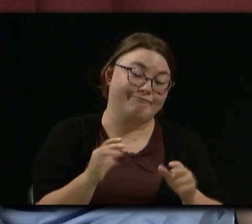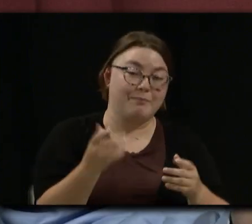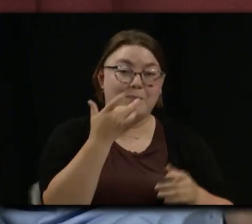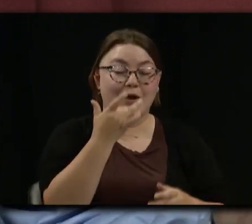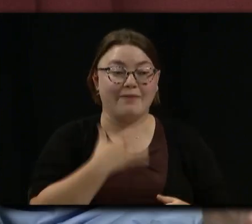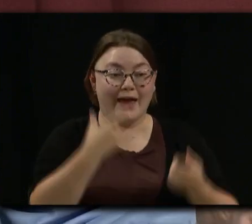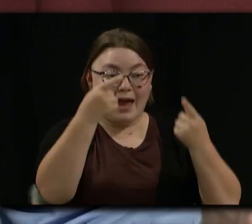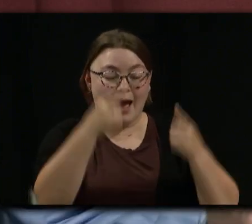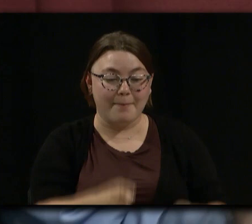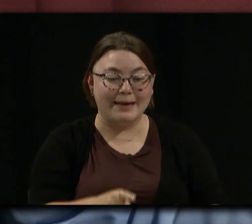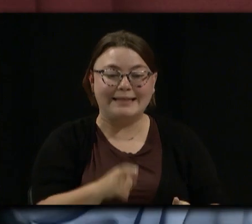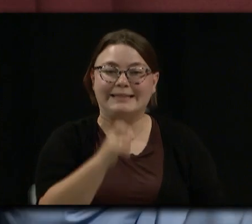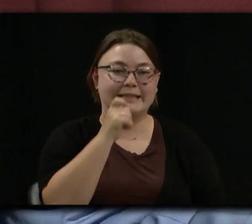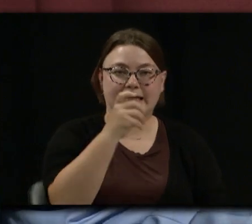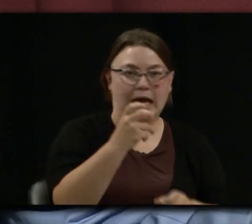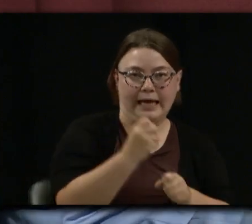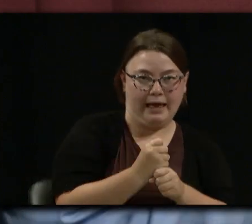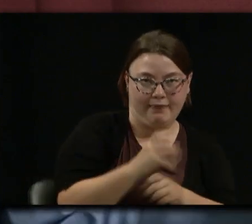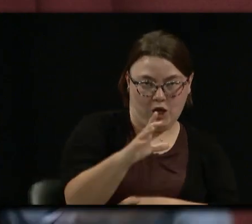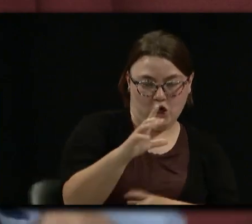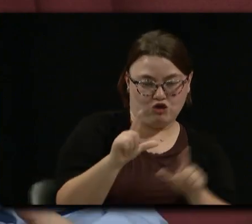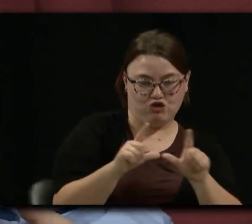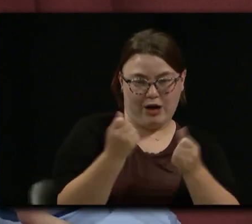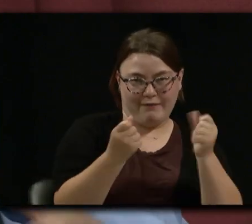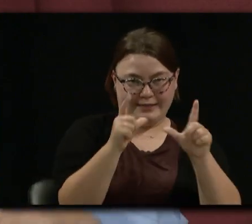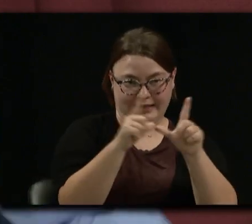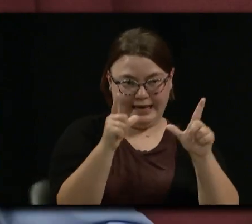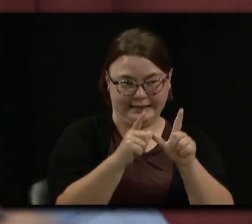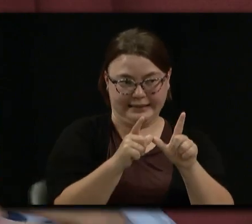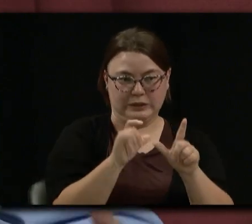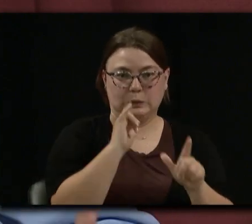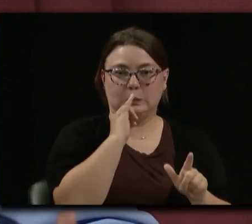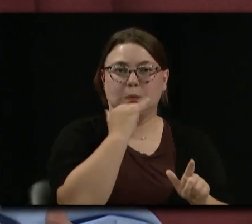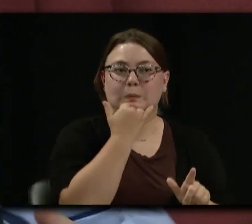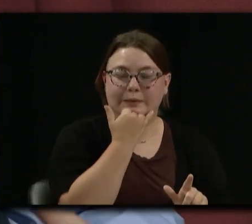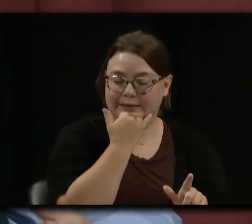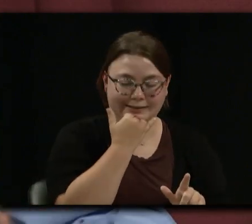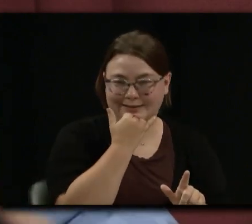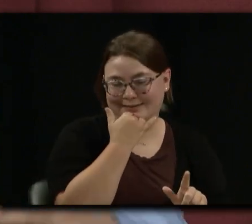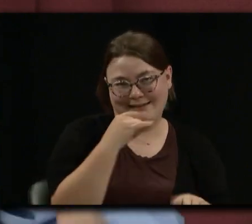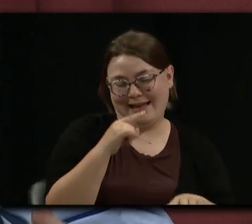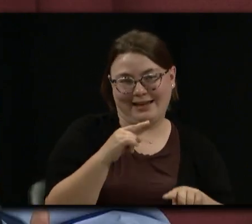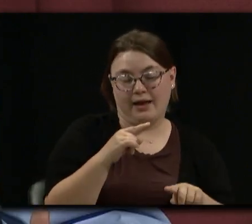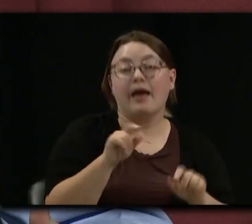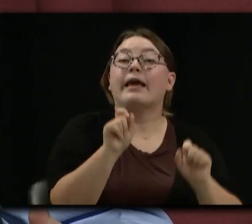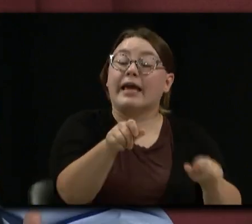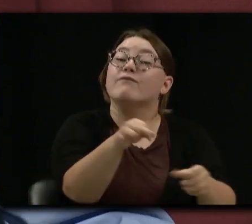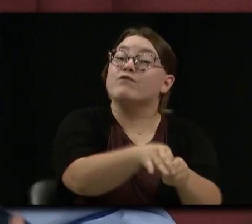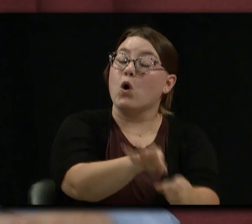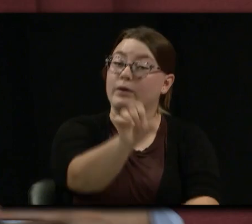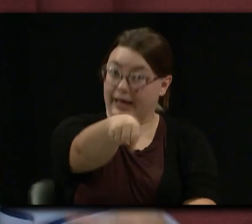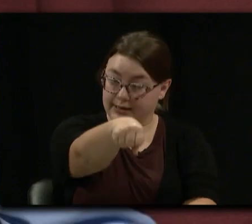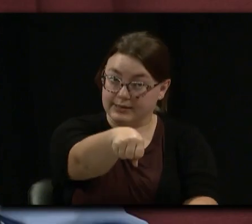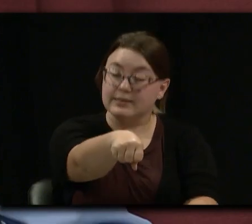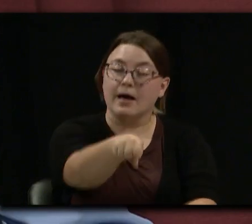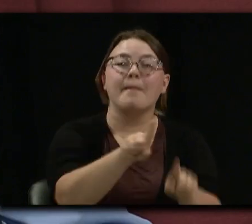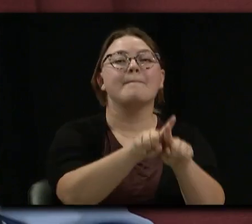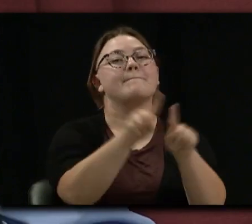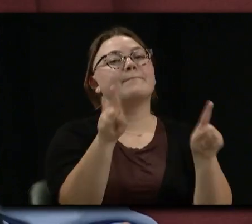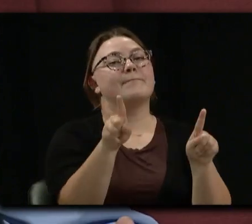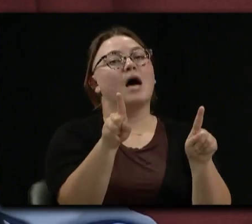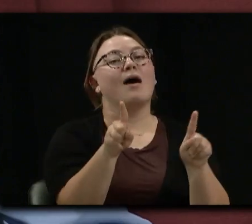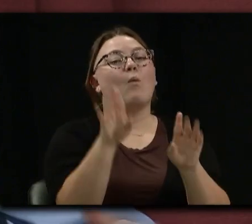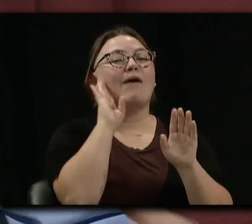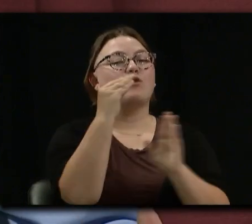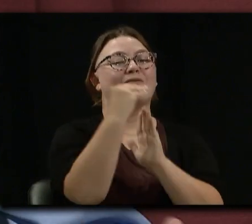get their driver's license renewed for like a month, come to vote. They will be able to vote and fill out a provisional